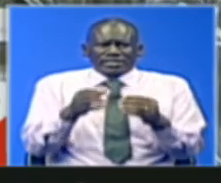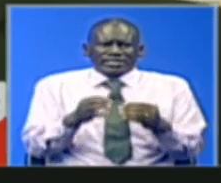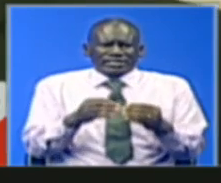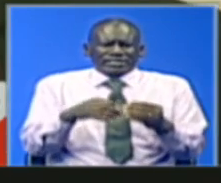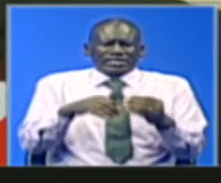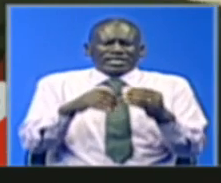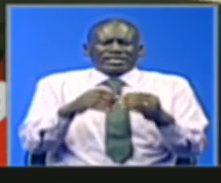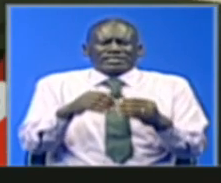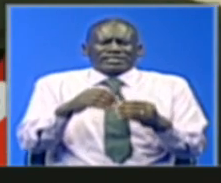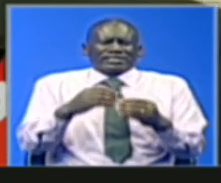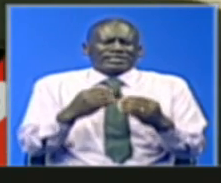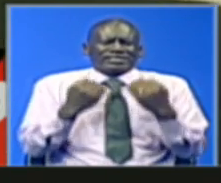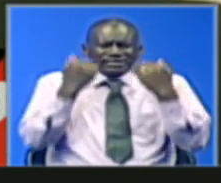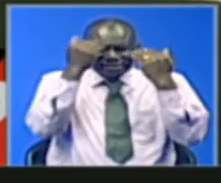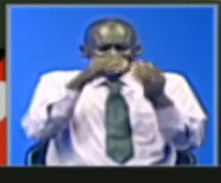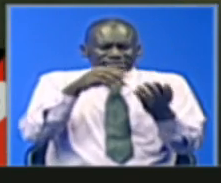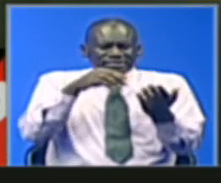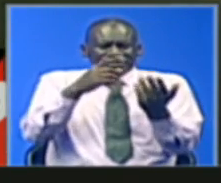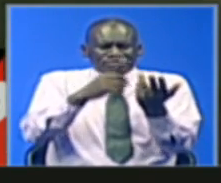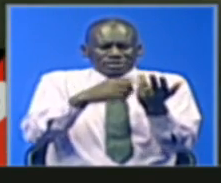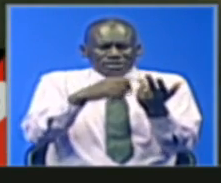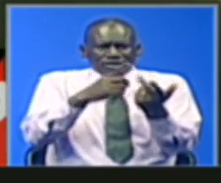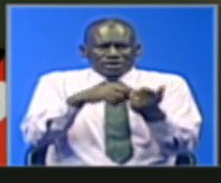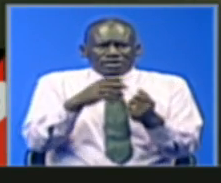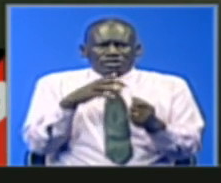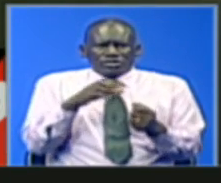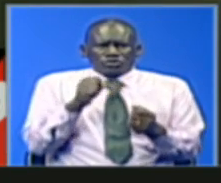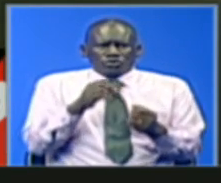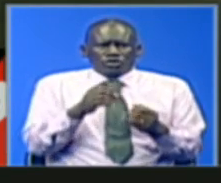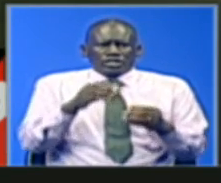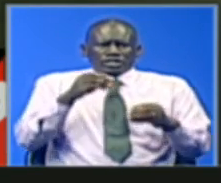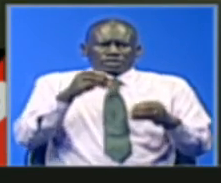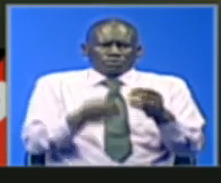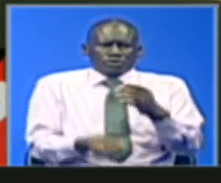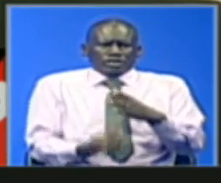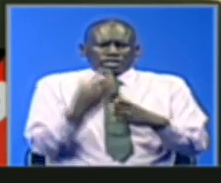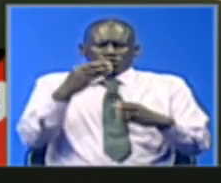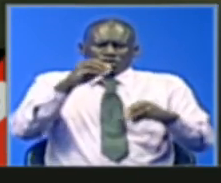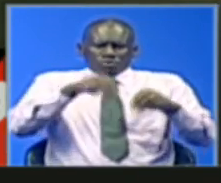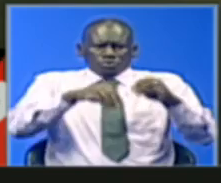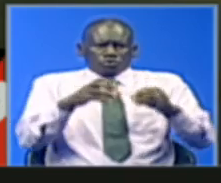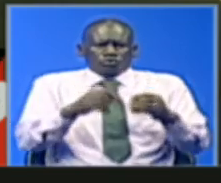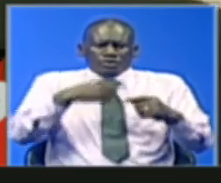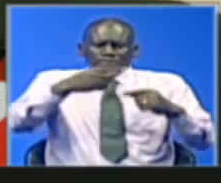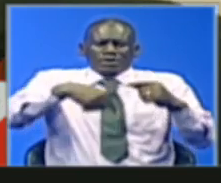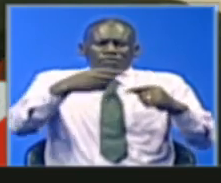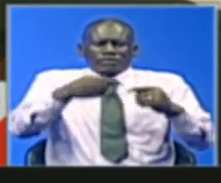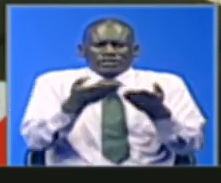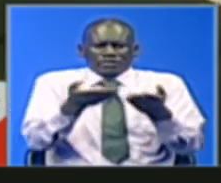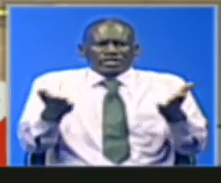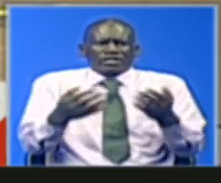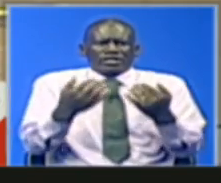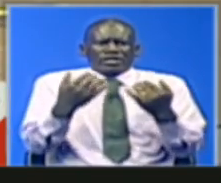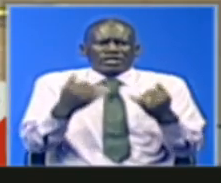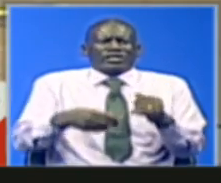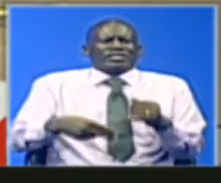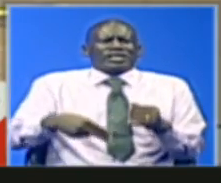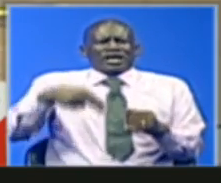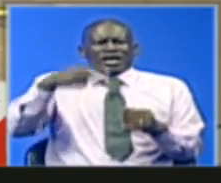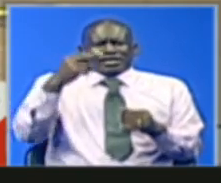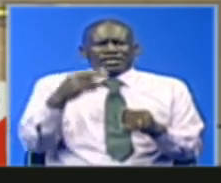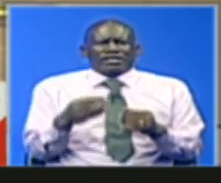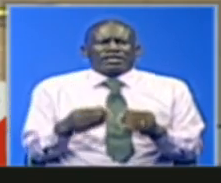statistic. The cost of production and input to manufacturing our products is still very high.